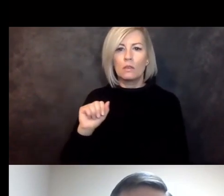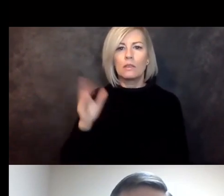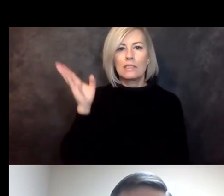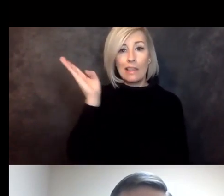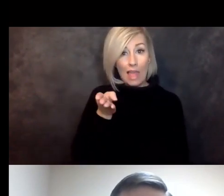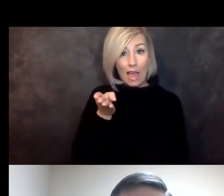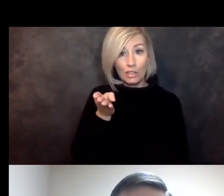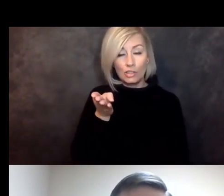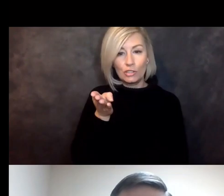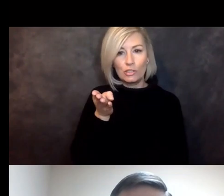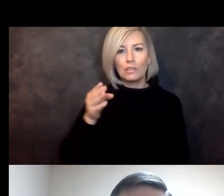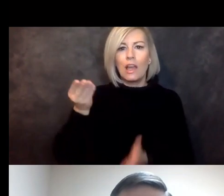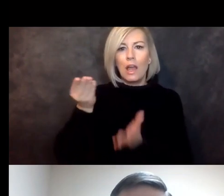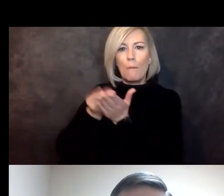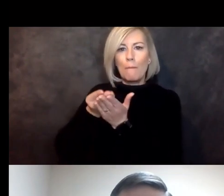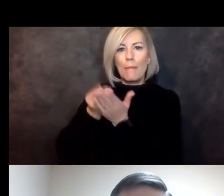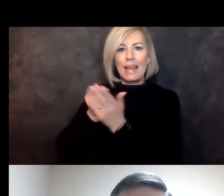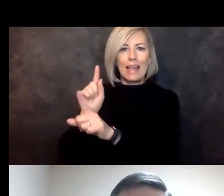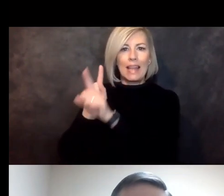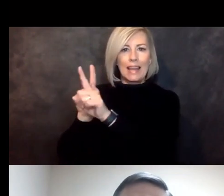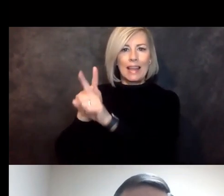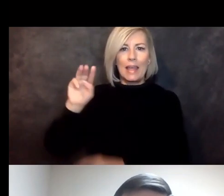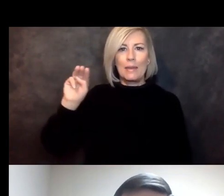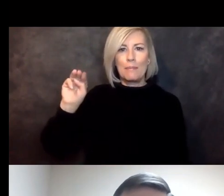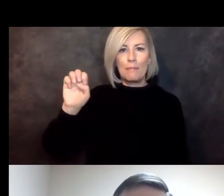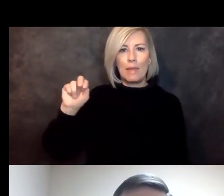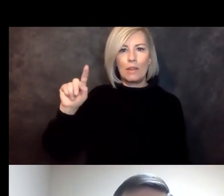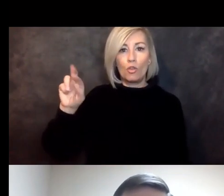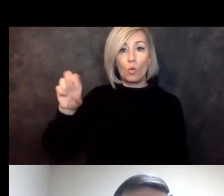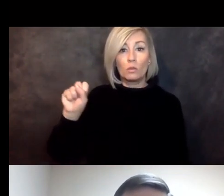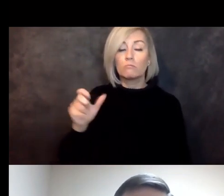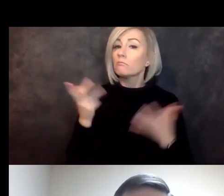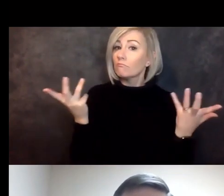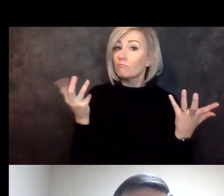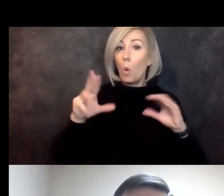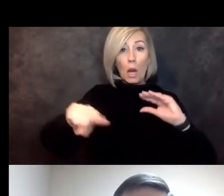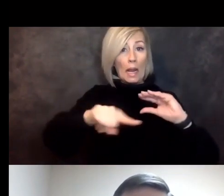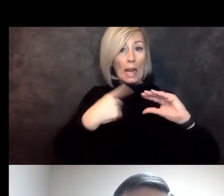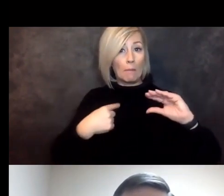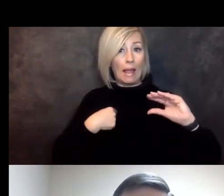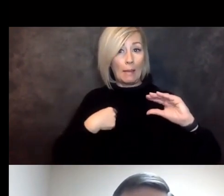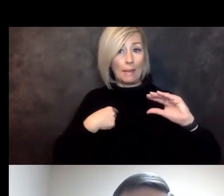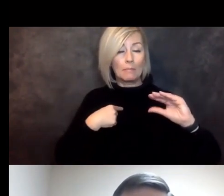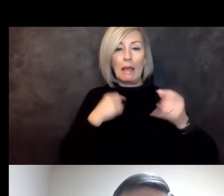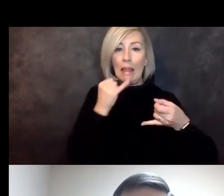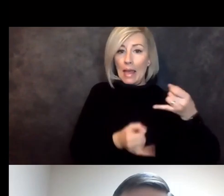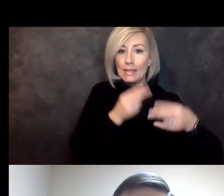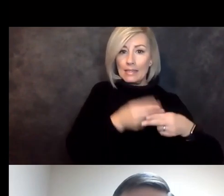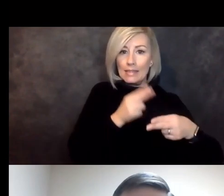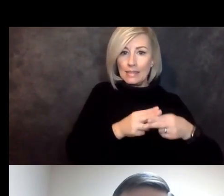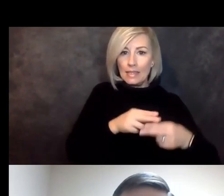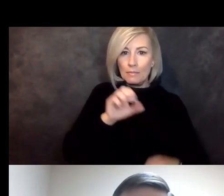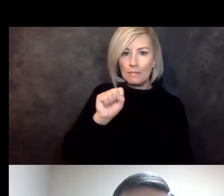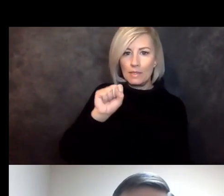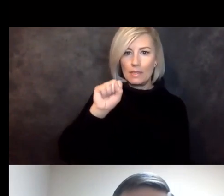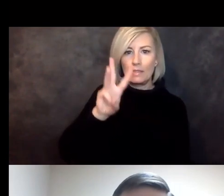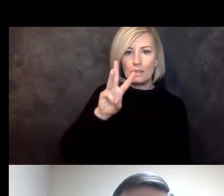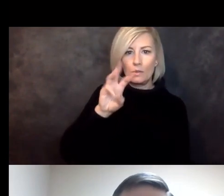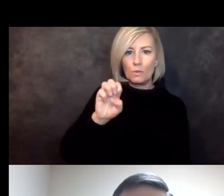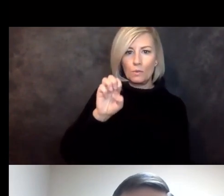moneymentors. Or email me, it's my last name, sweedler,